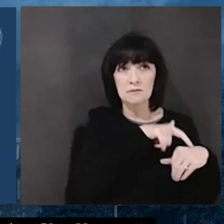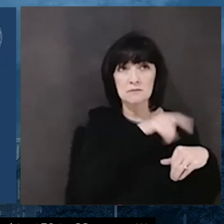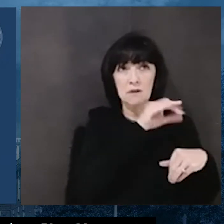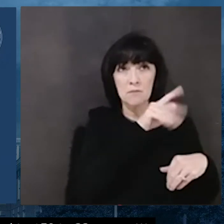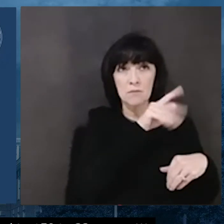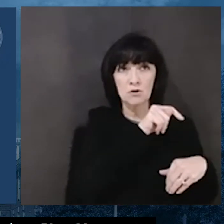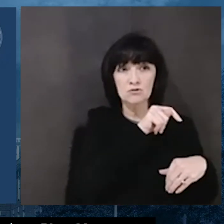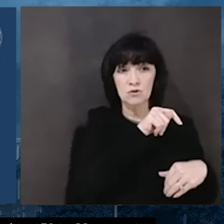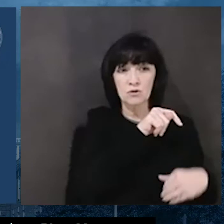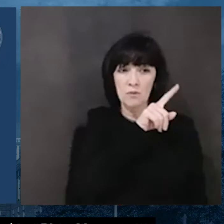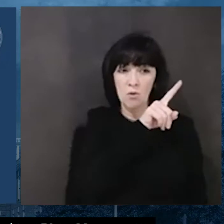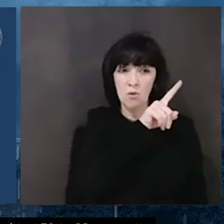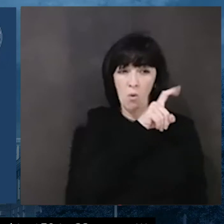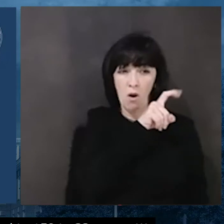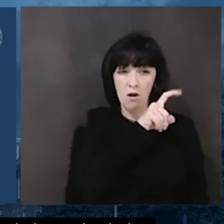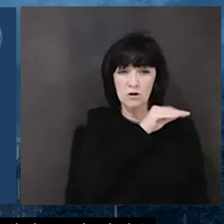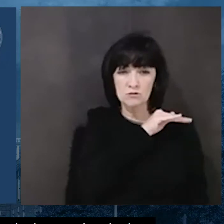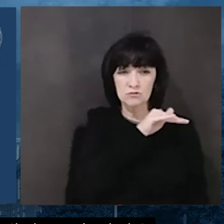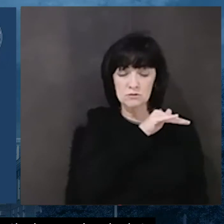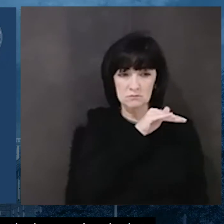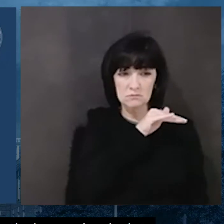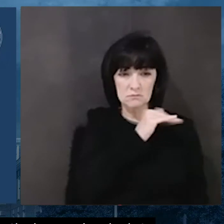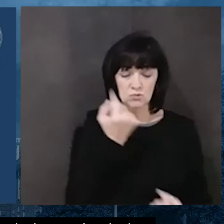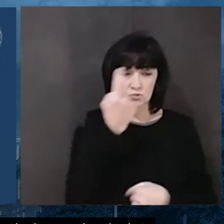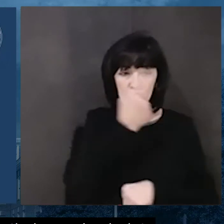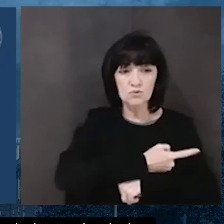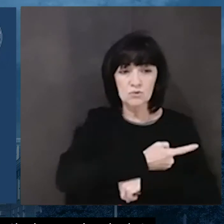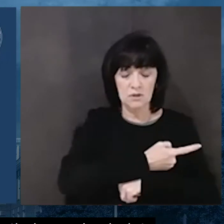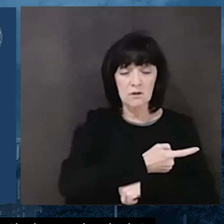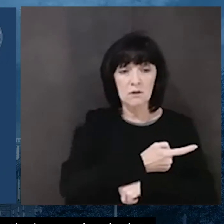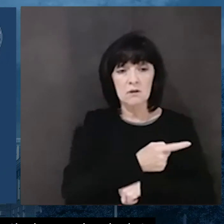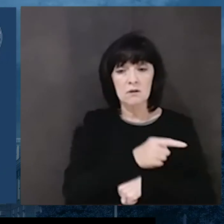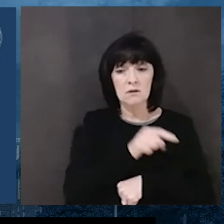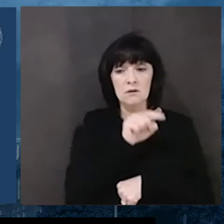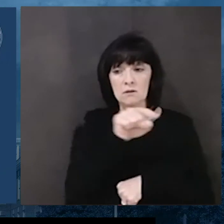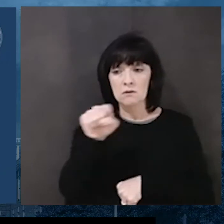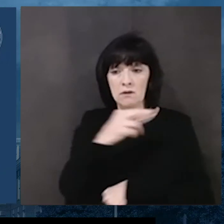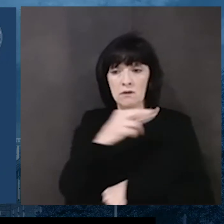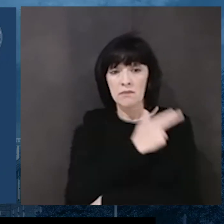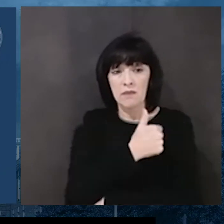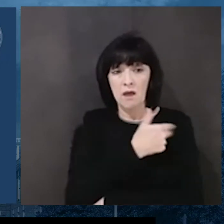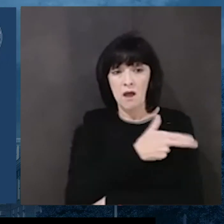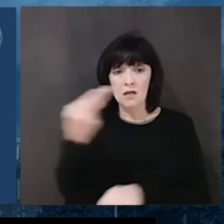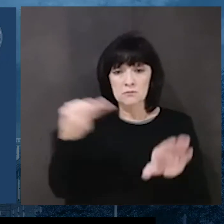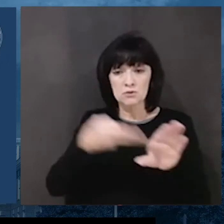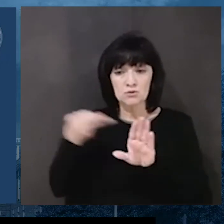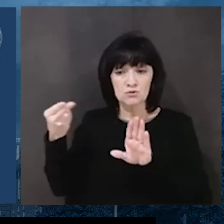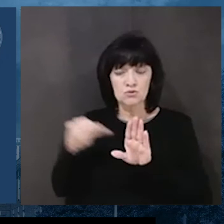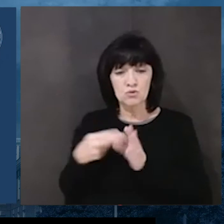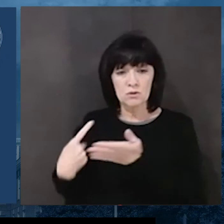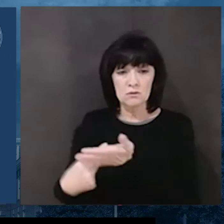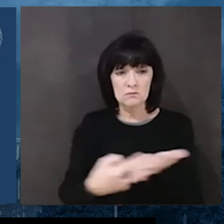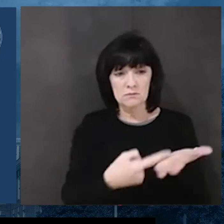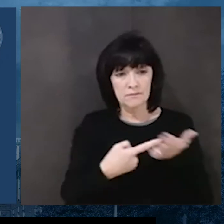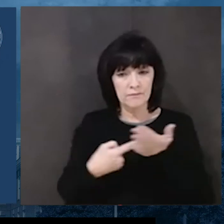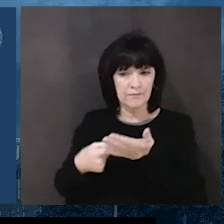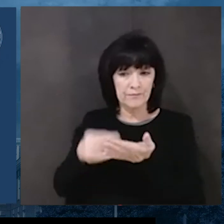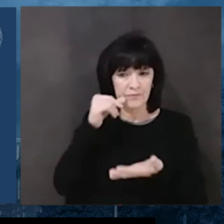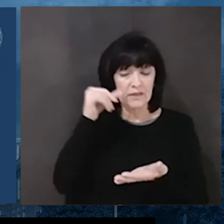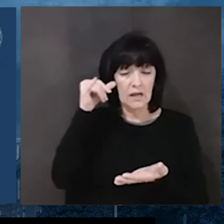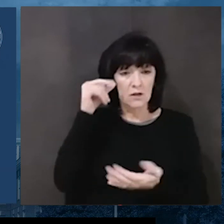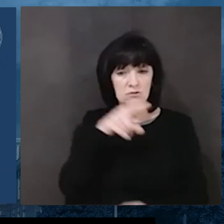where we are today. The hospitals on our call yesterday feel confident in their ability to manage